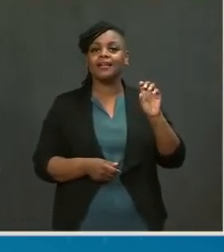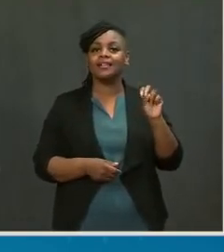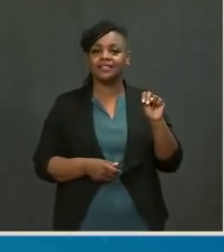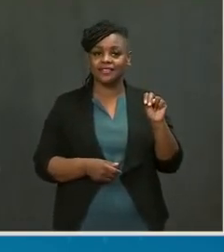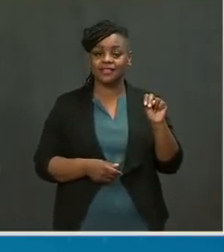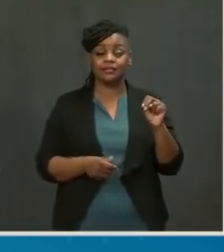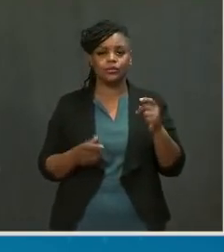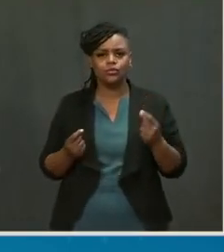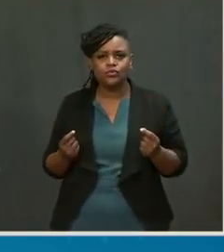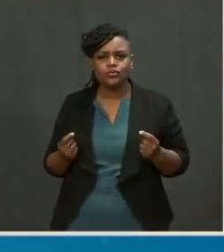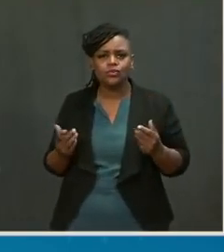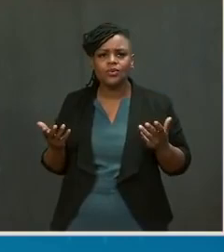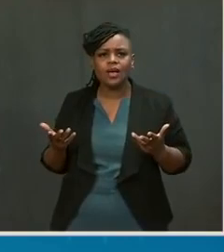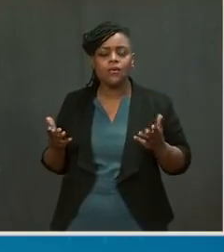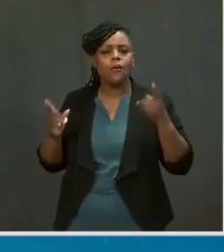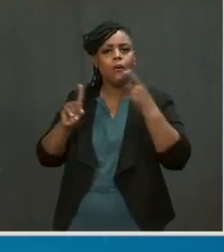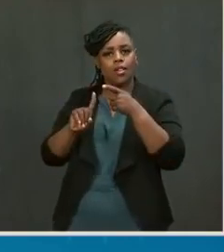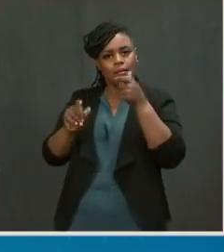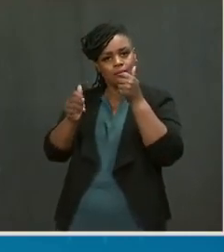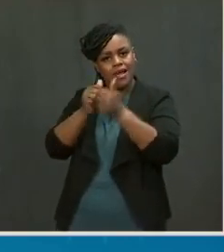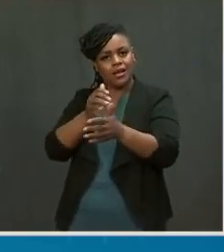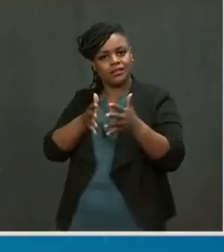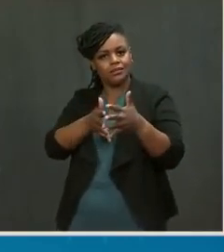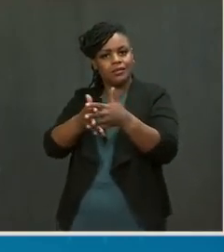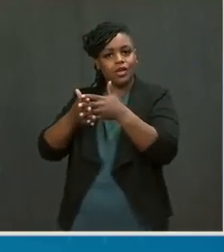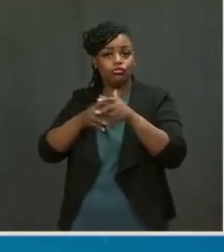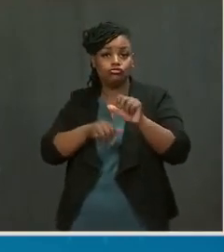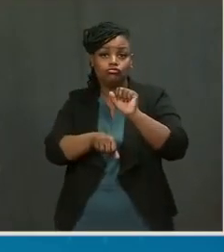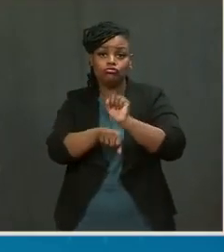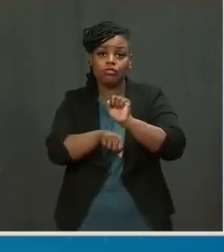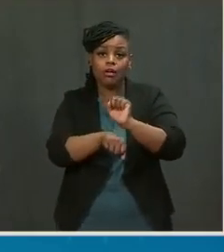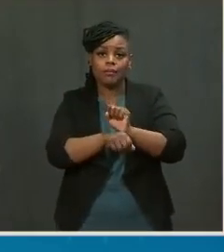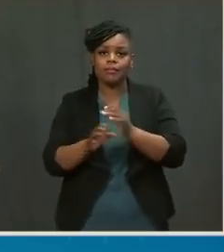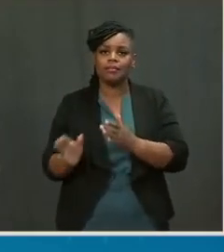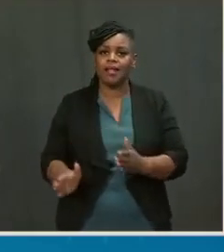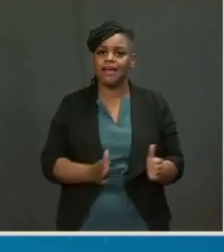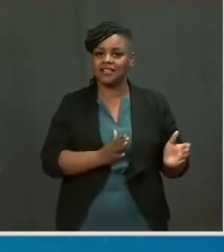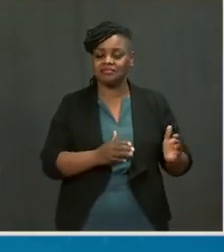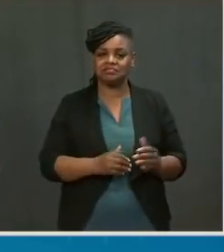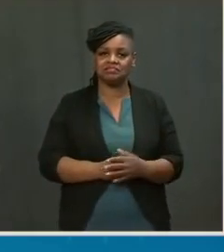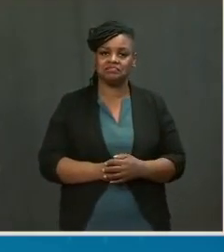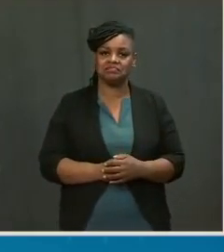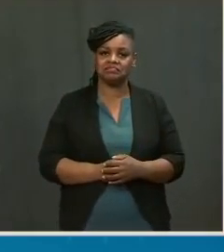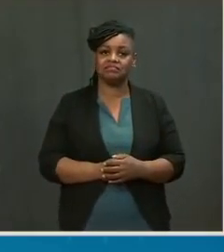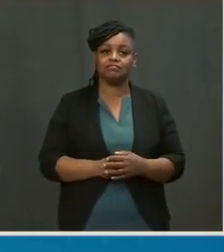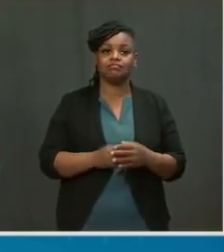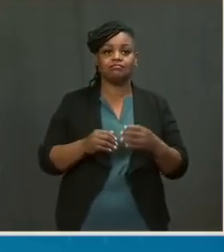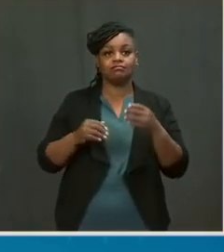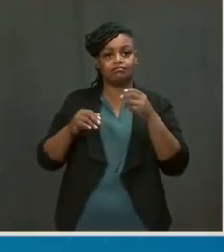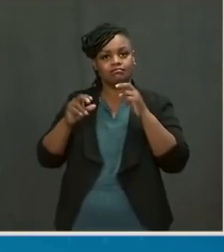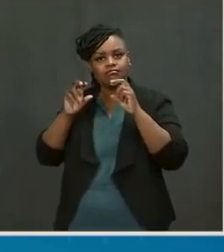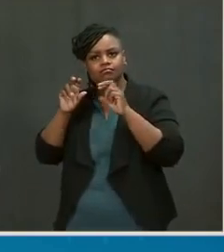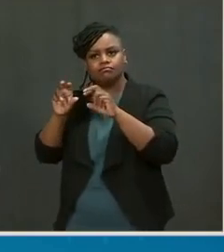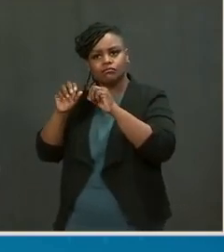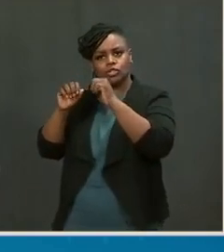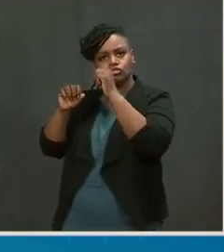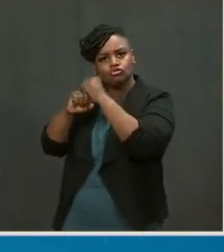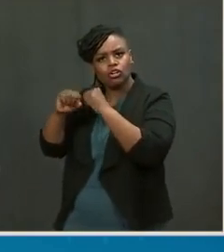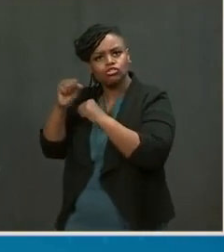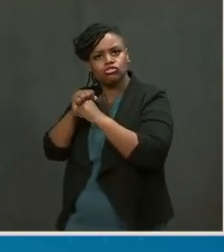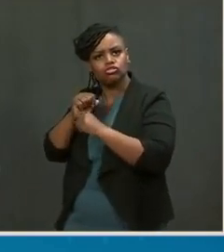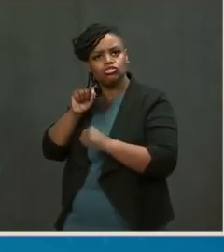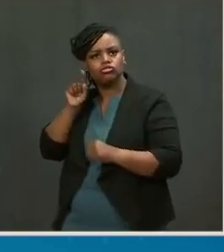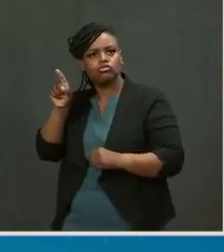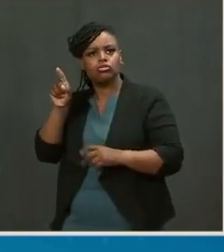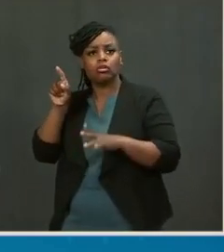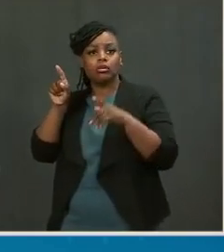Plan, which would invest in our infrastructure and create good-paying jobs. Many of those jobs would draw on